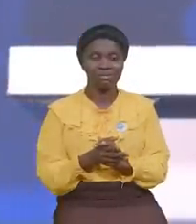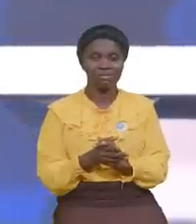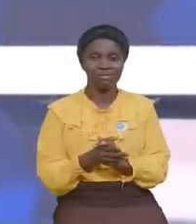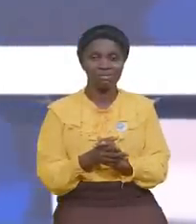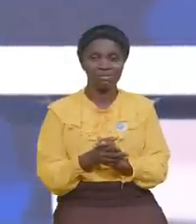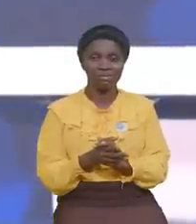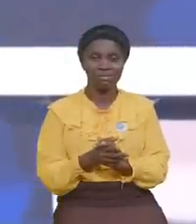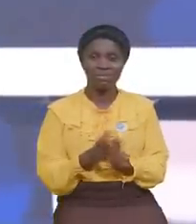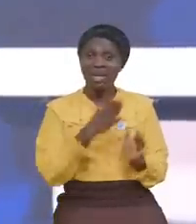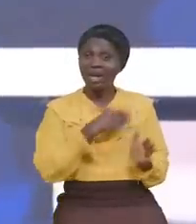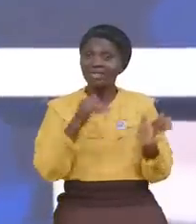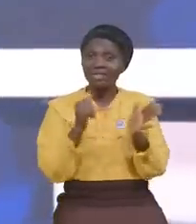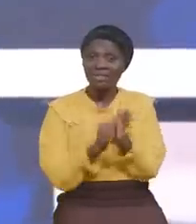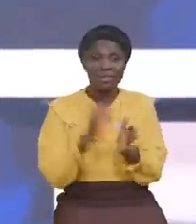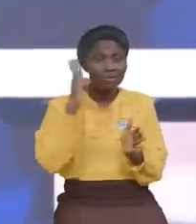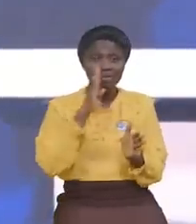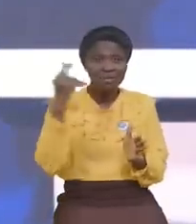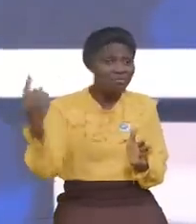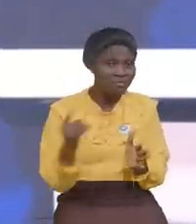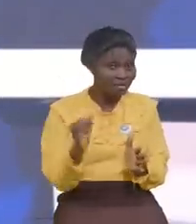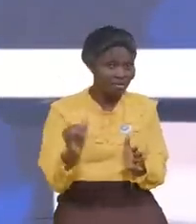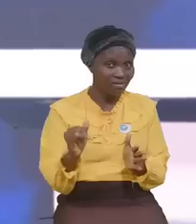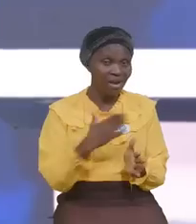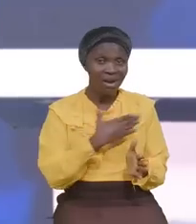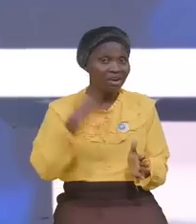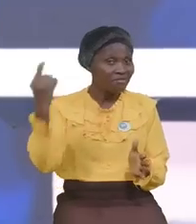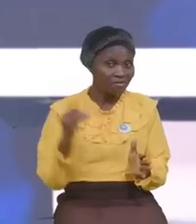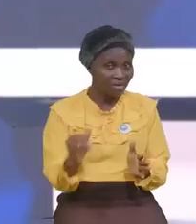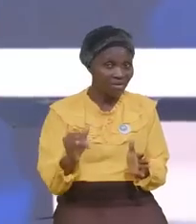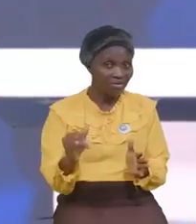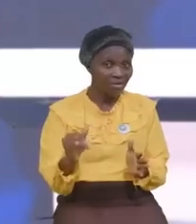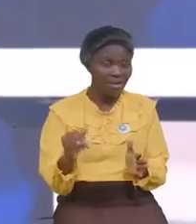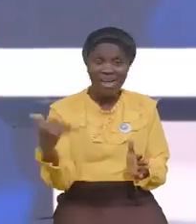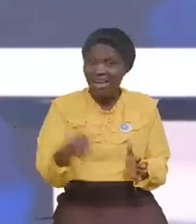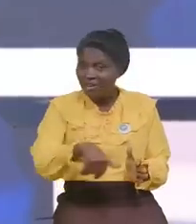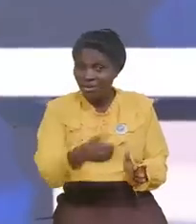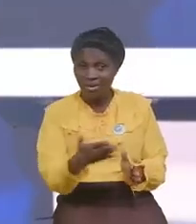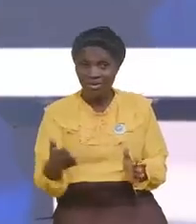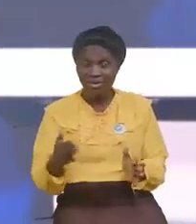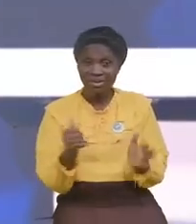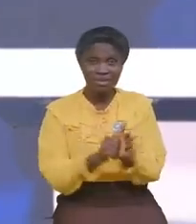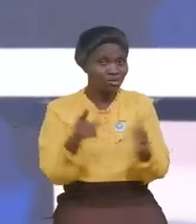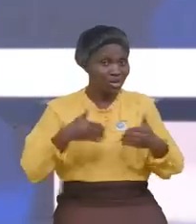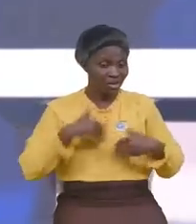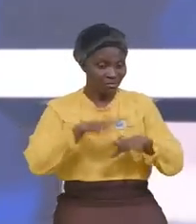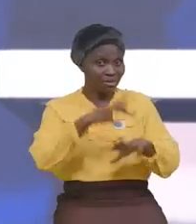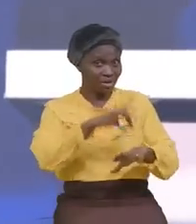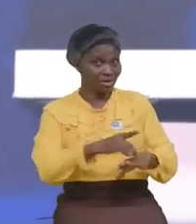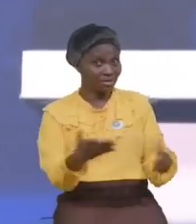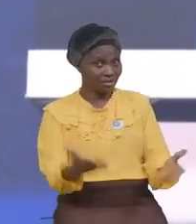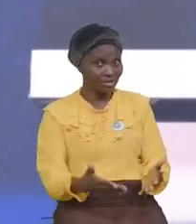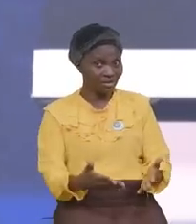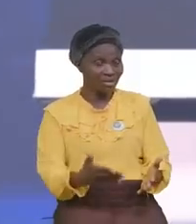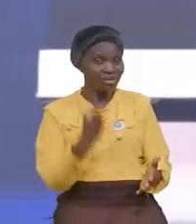And that will be forever and ever. Any other thing you have on earth will not